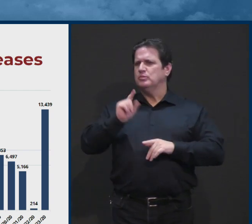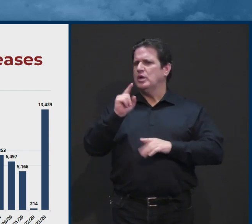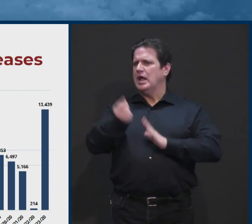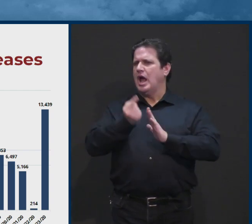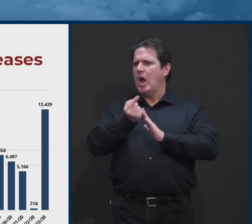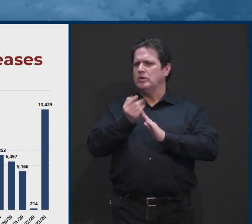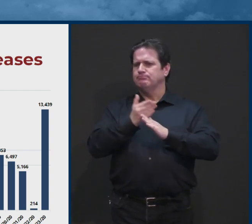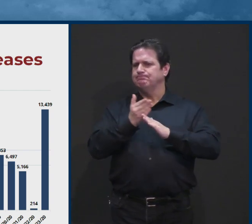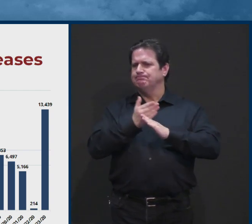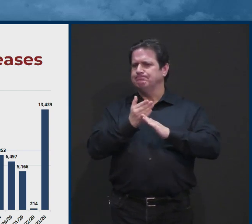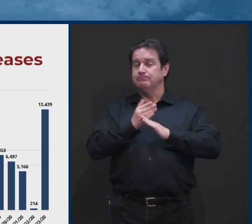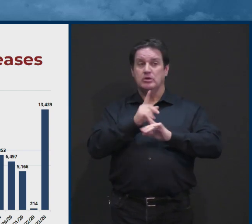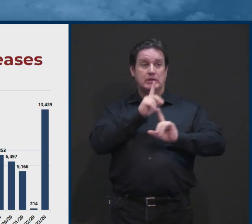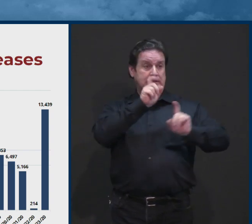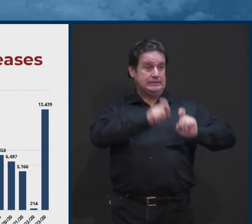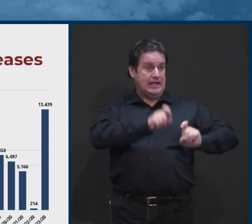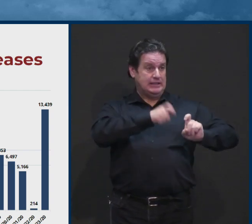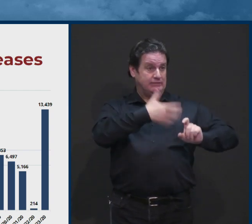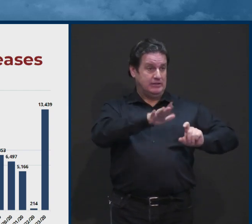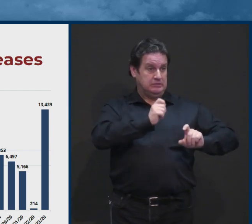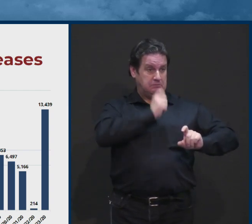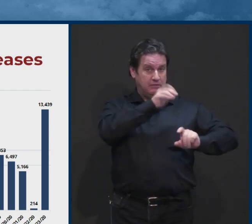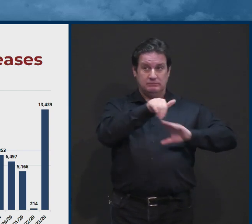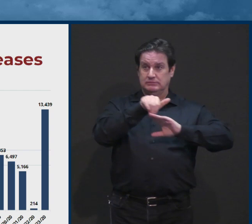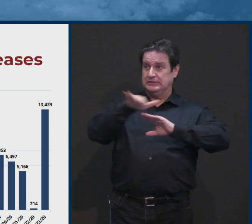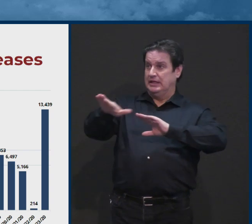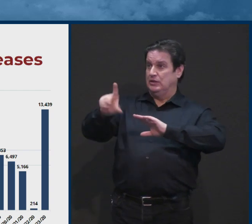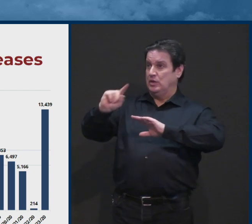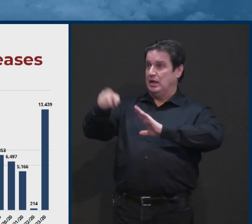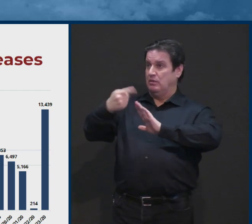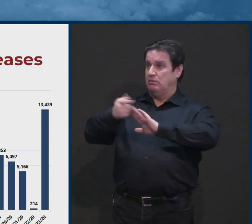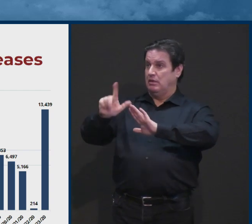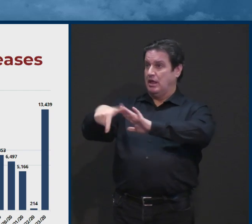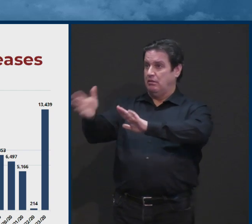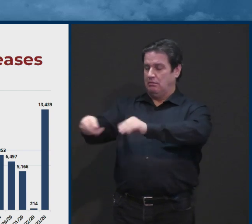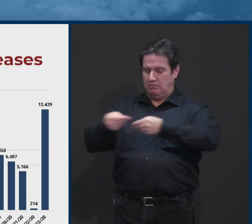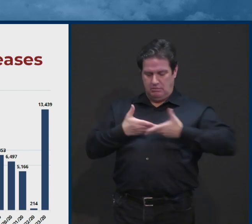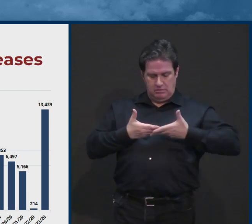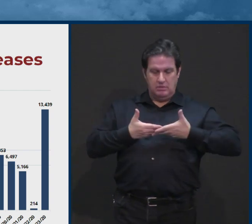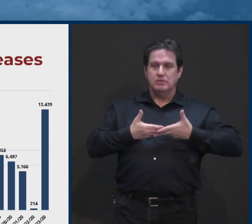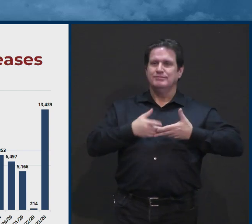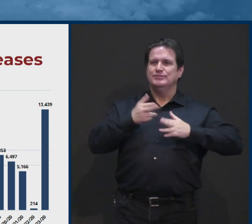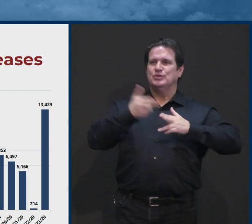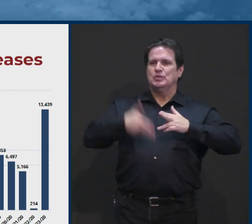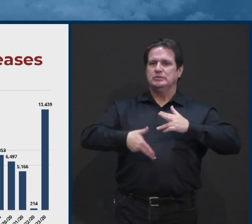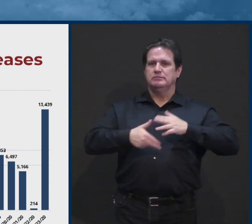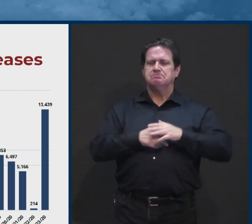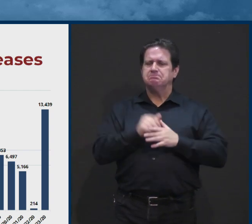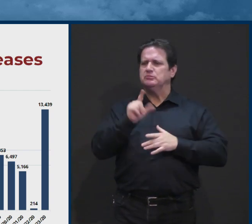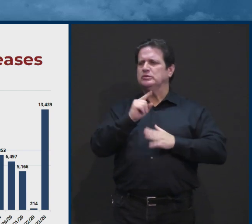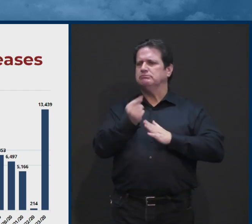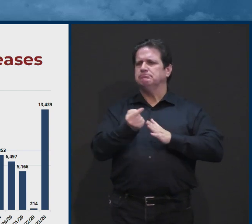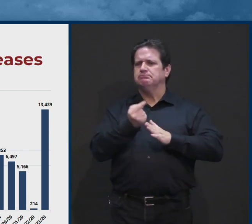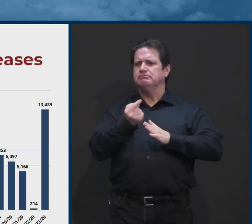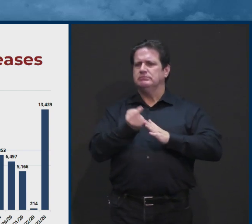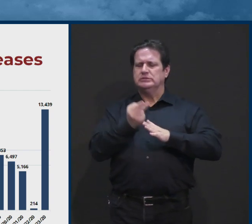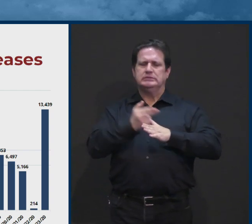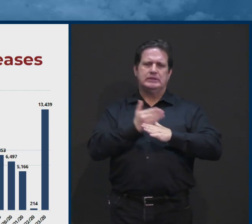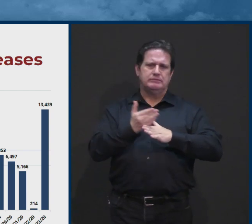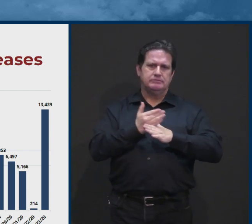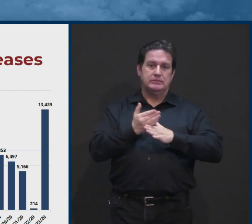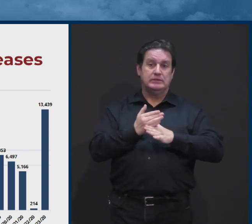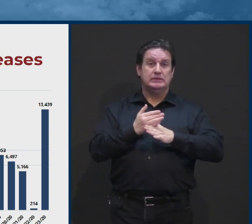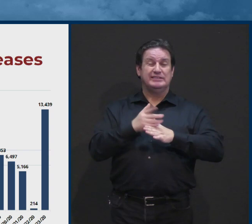last week, so 20 hours on average from the time the specimens collected to the time the results are released. This week, from